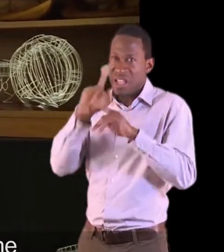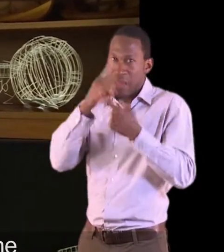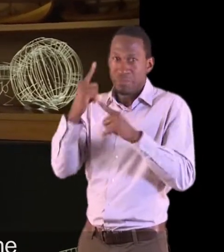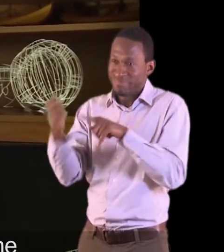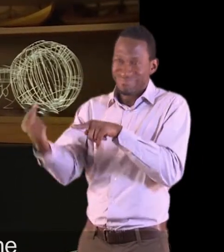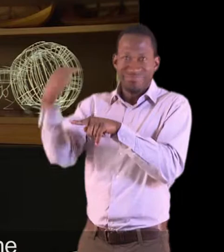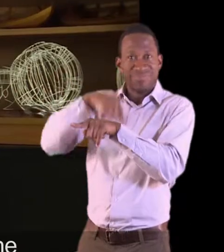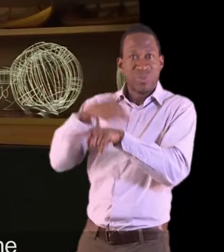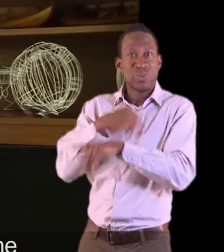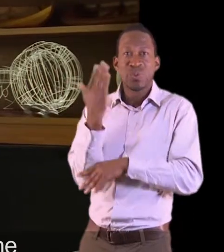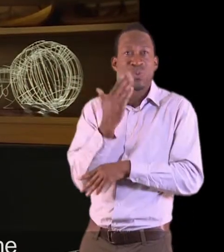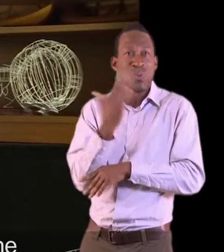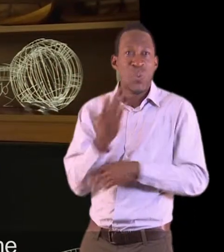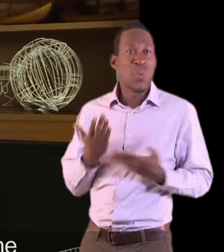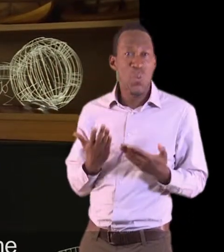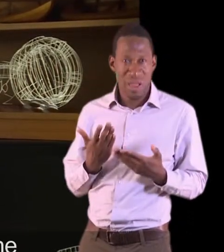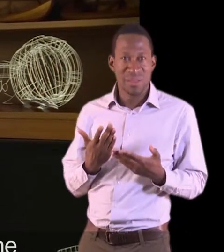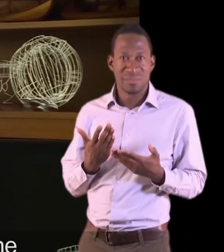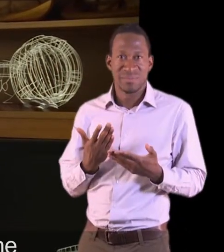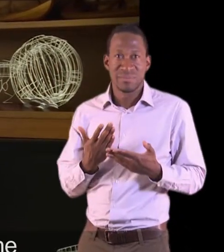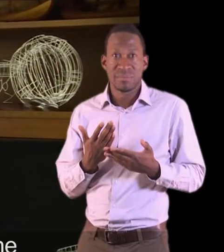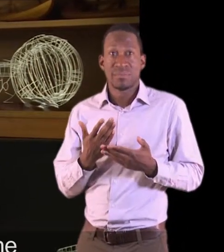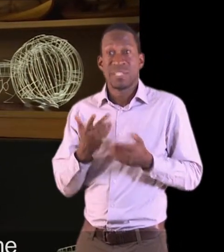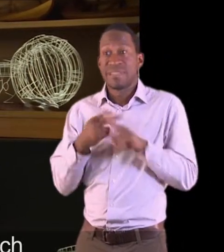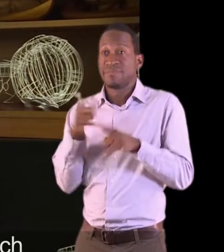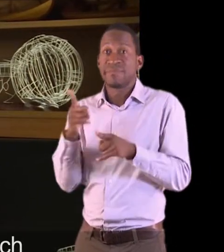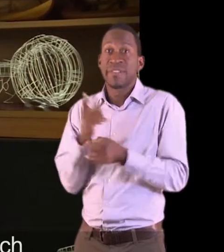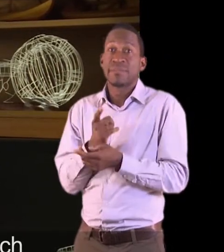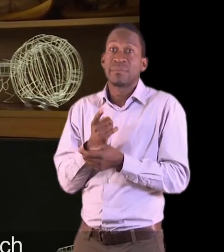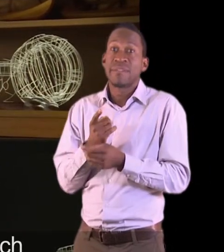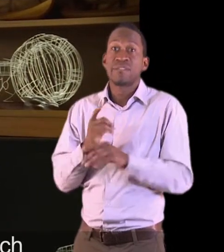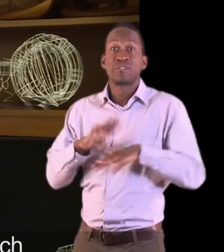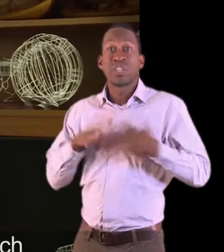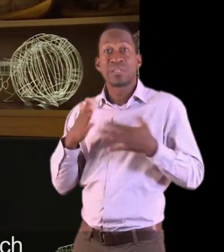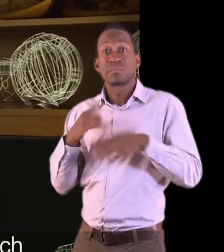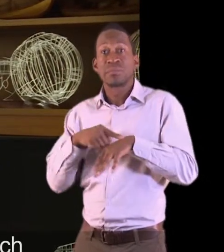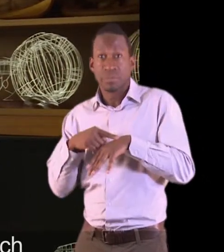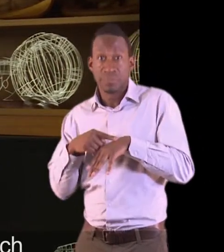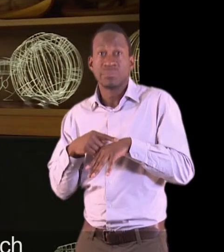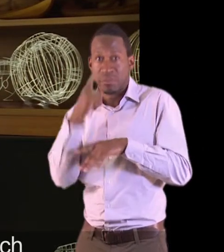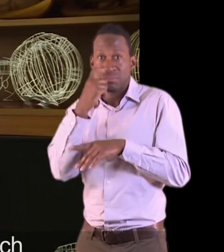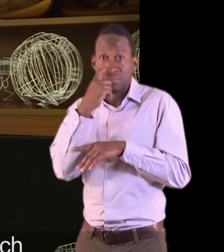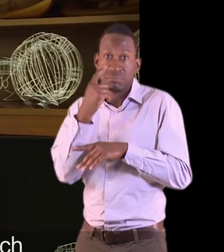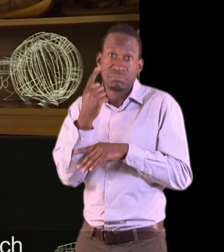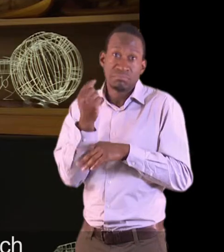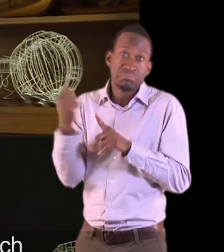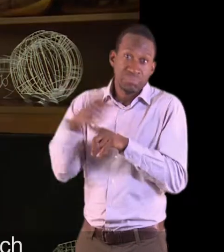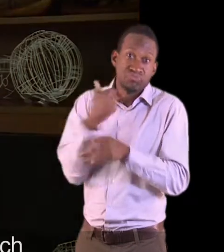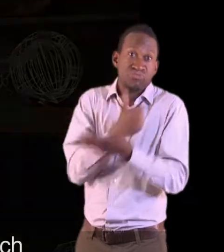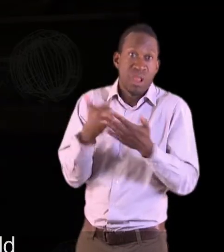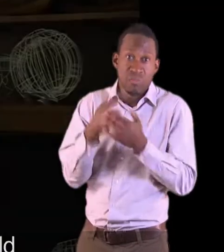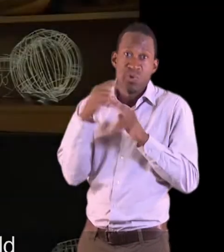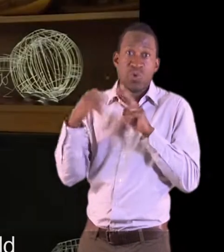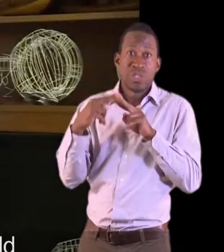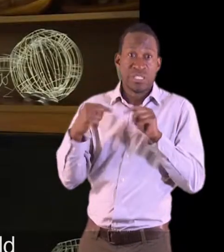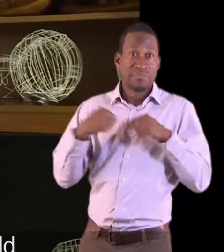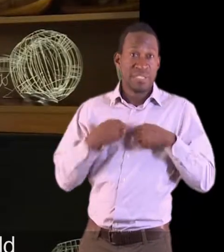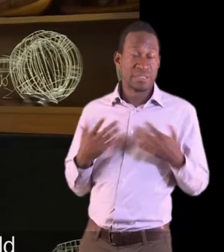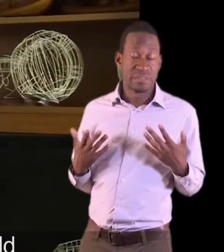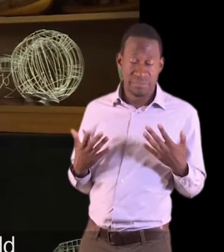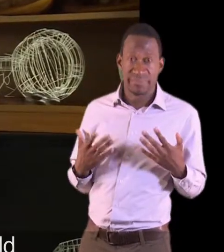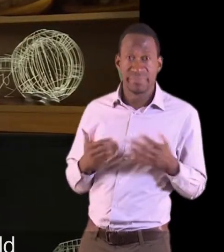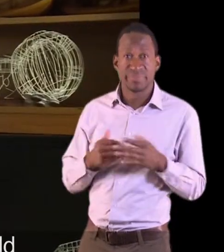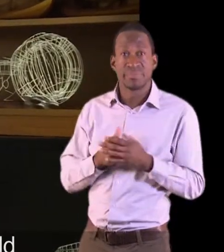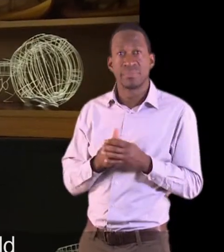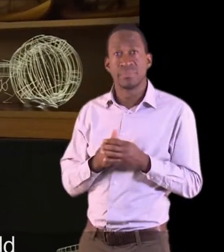come. But when he did, he came on a regular basis, and he kept in touch while we were at school. Yeah. Oh yeah, we